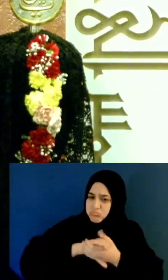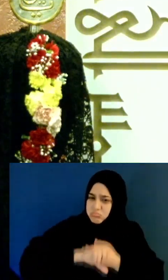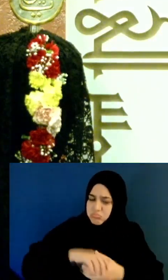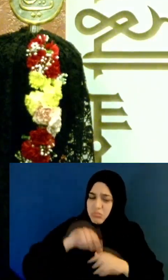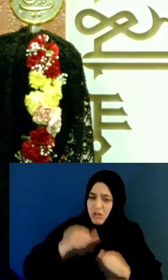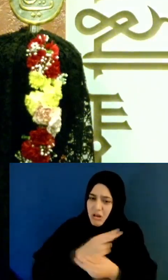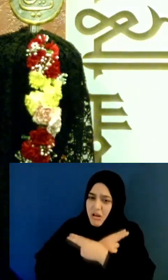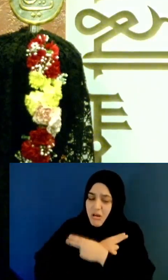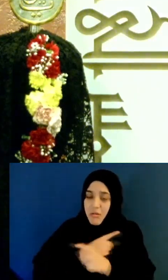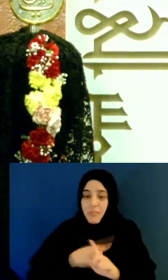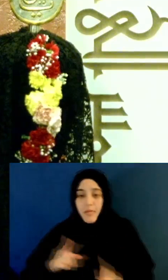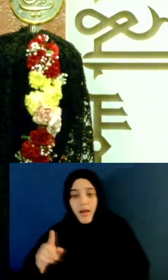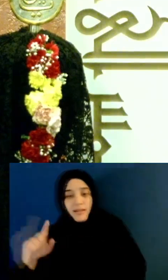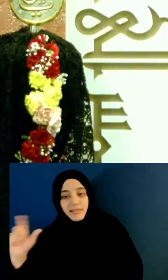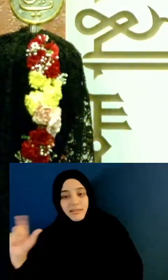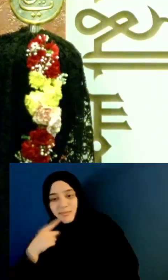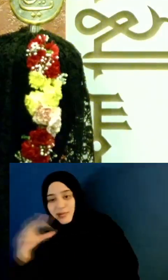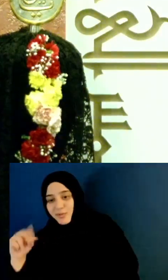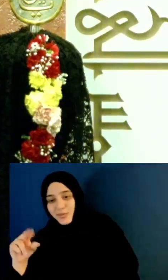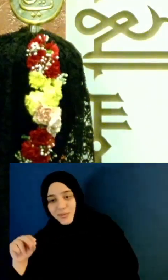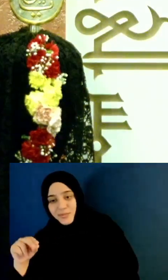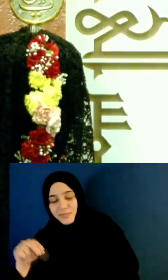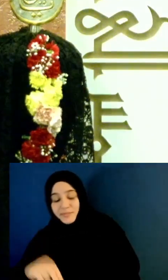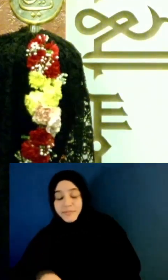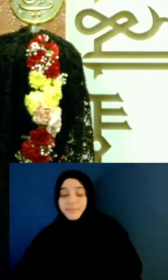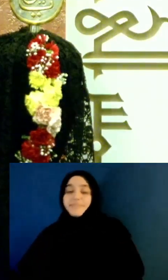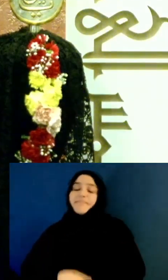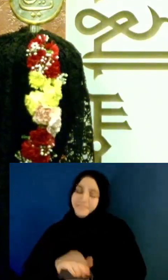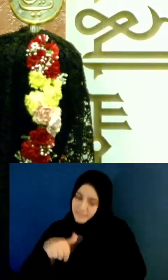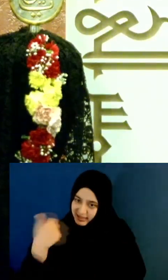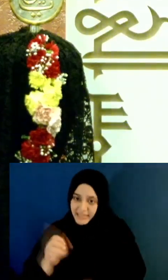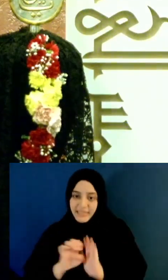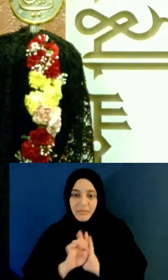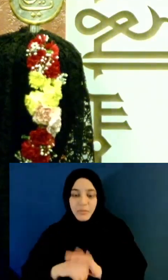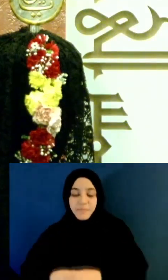Another example on the same length, mixed gathering.